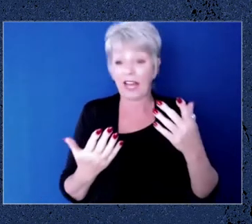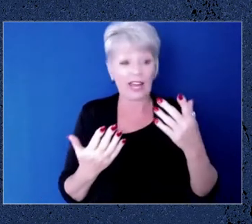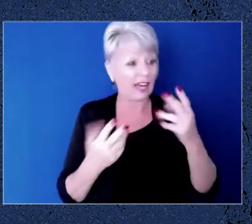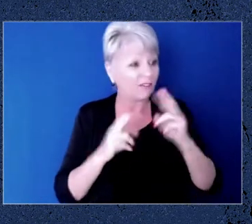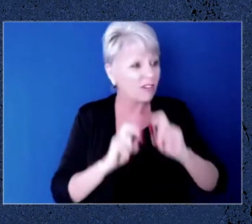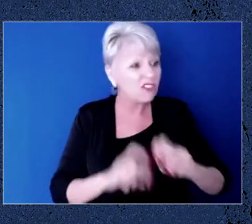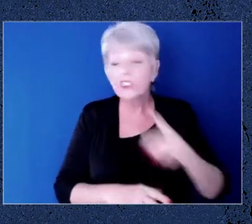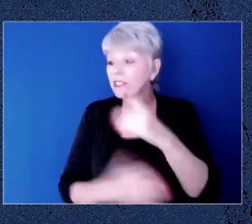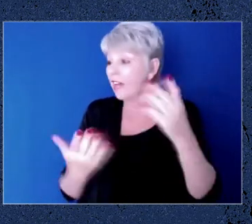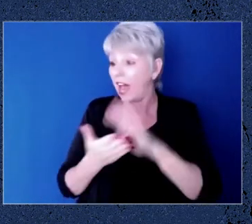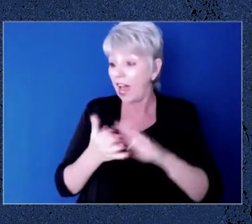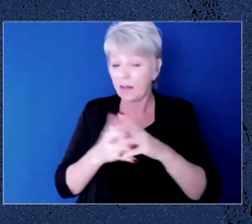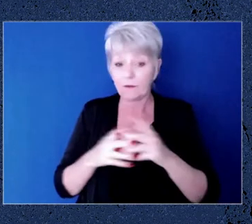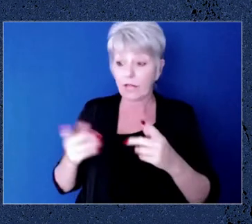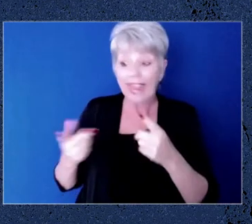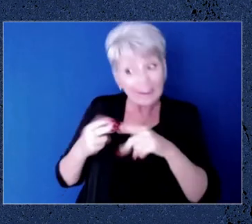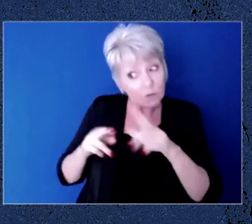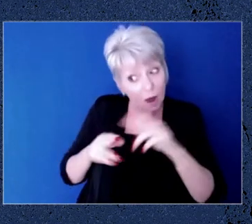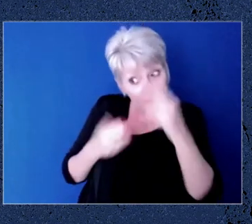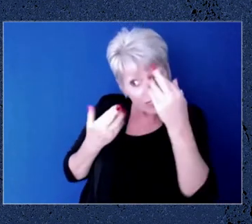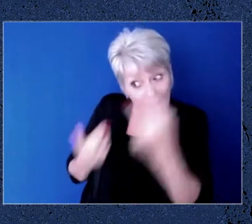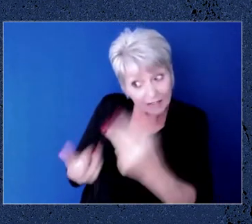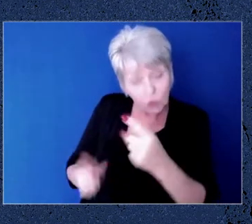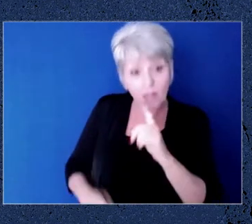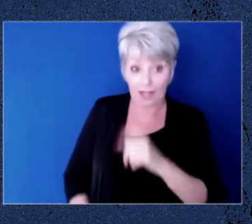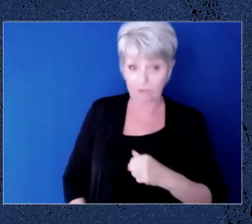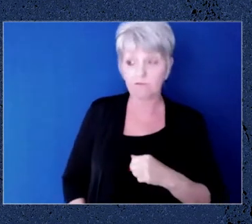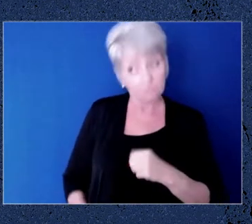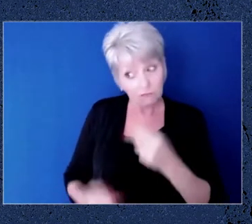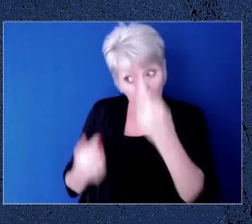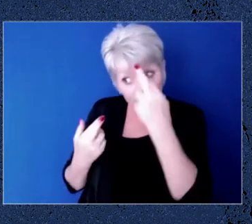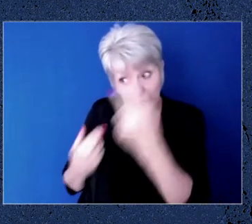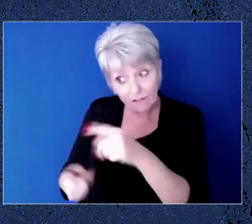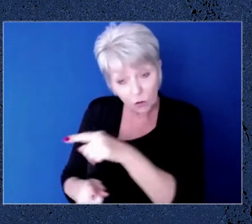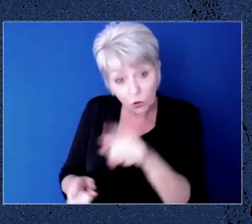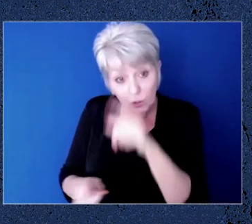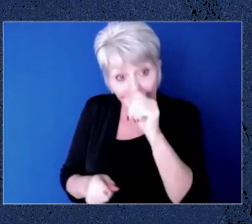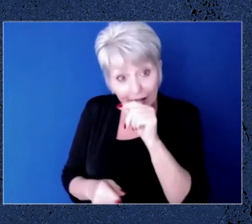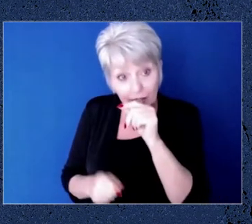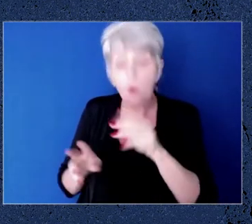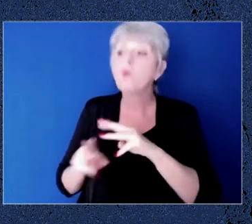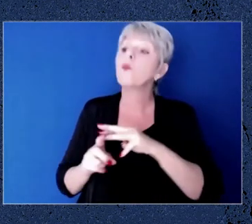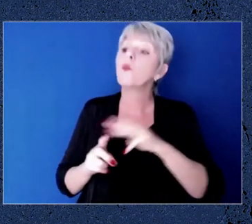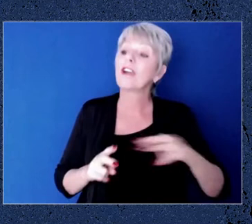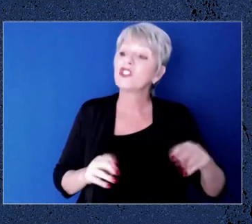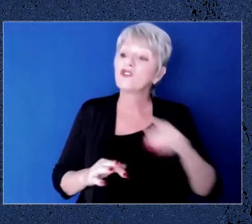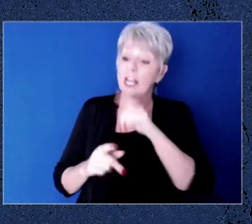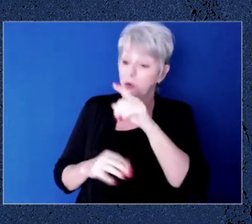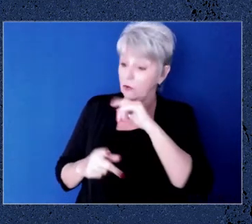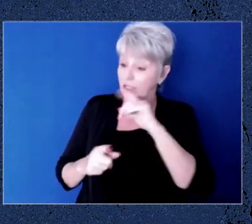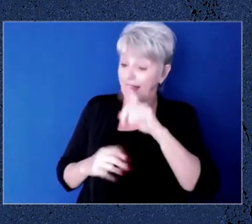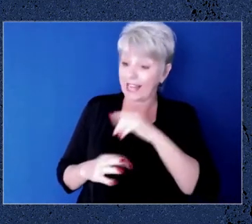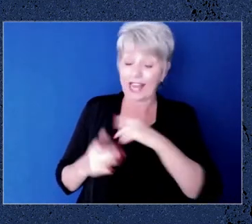say, well, if you're respectful and, you know, in Wiradjuri we have a concept, you know, which is yinjamata, which